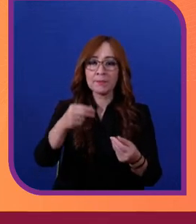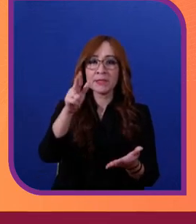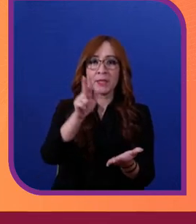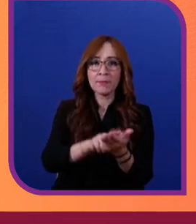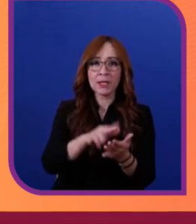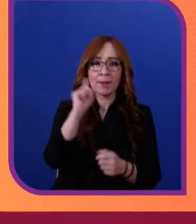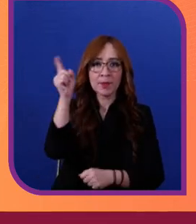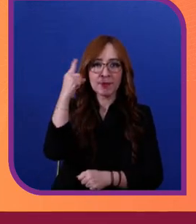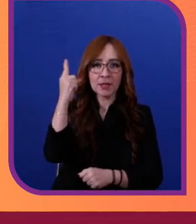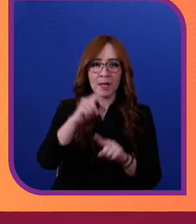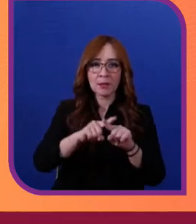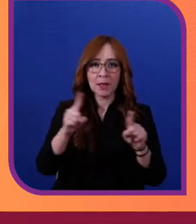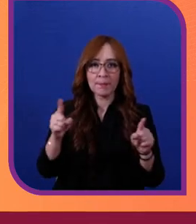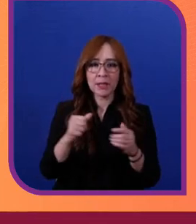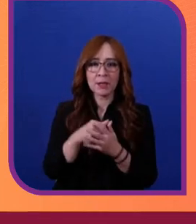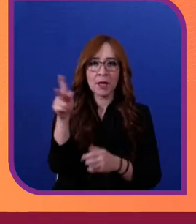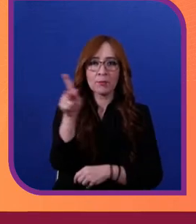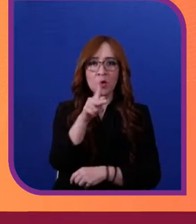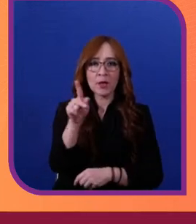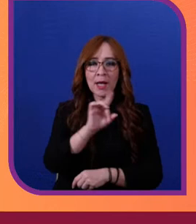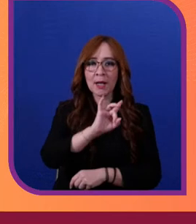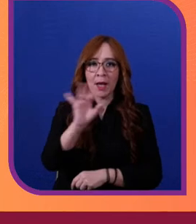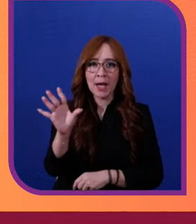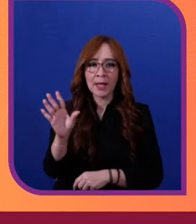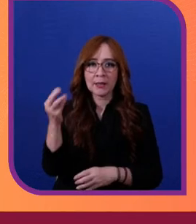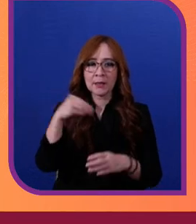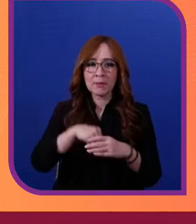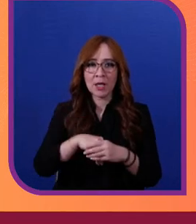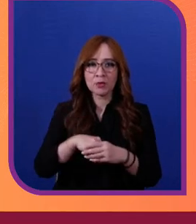the credit Greenpeace antis